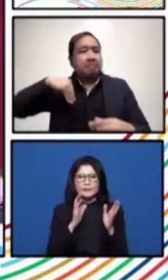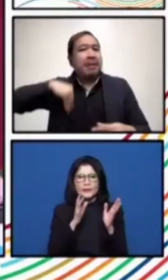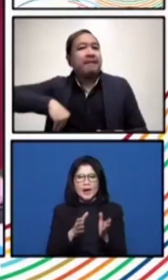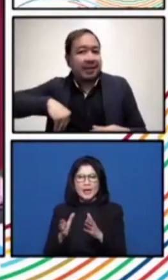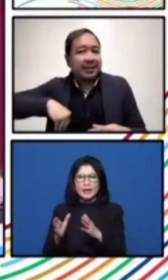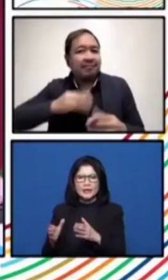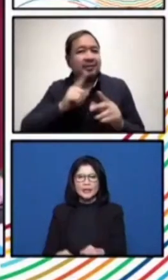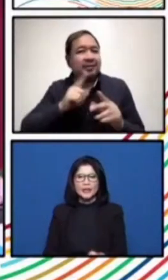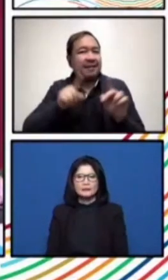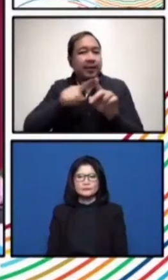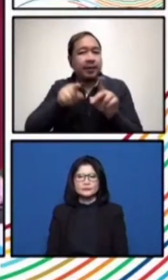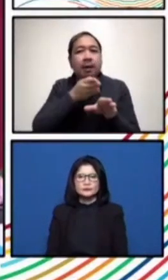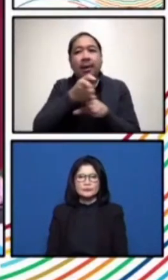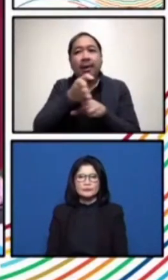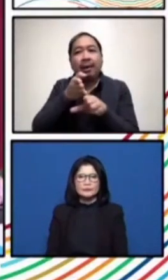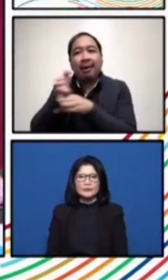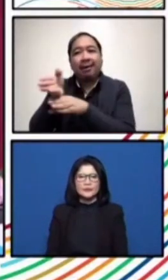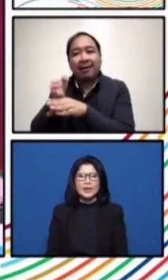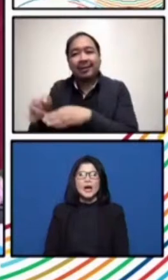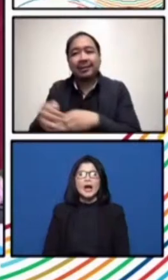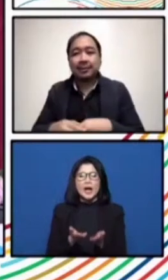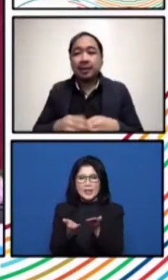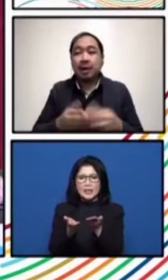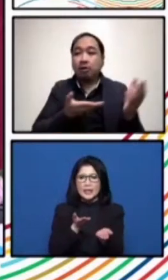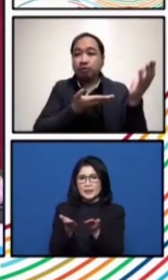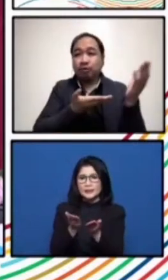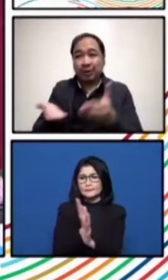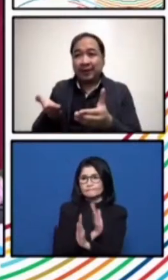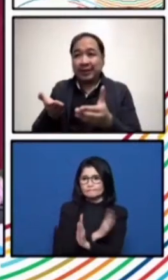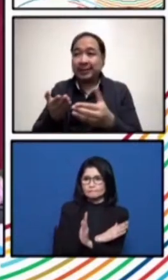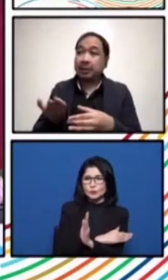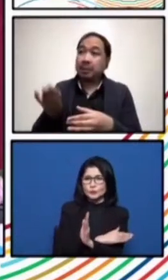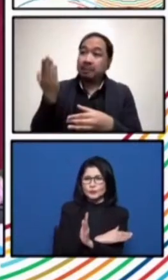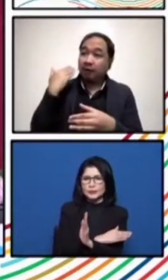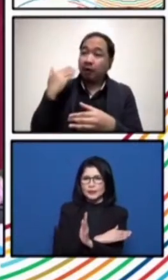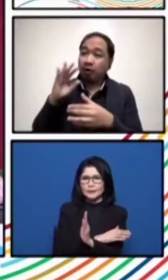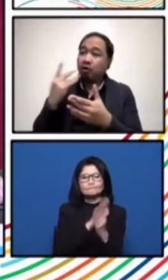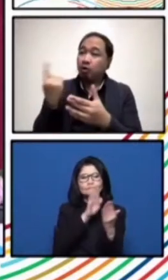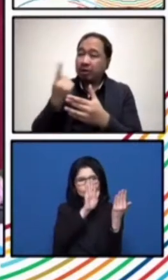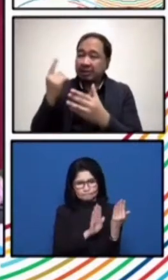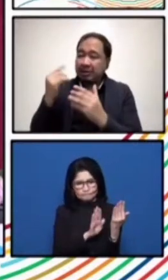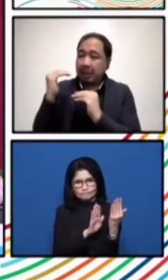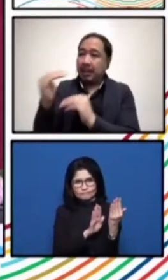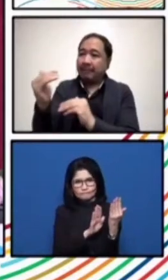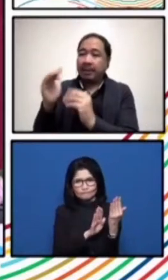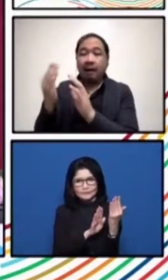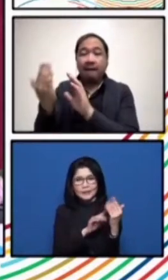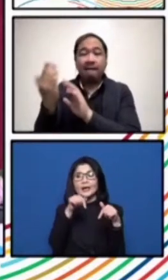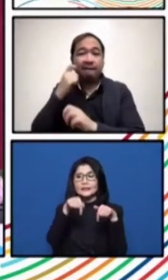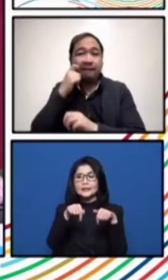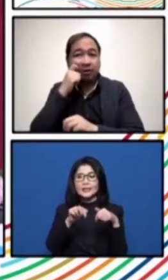that previously were conducted face-to-face moved online